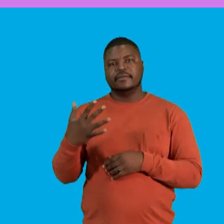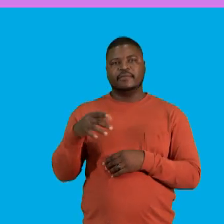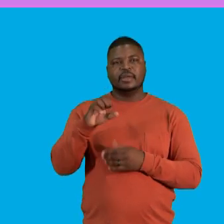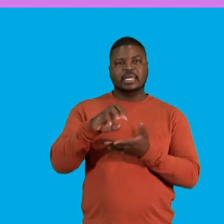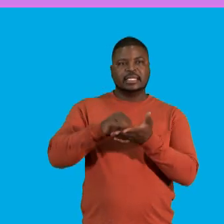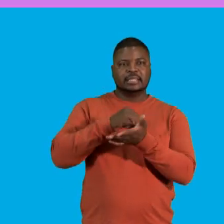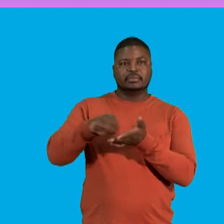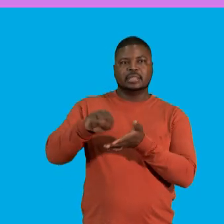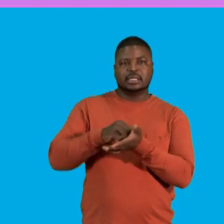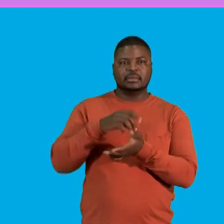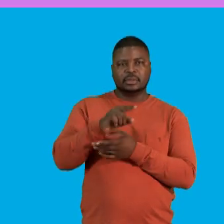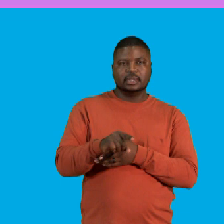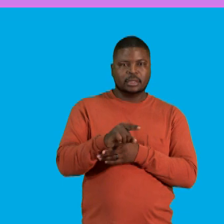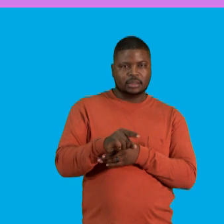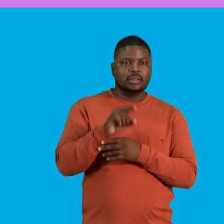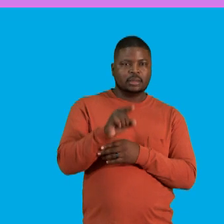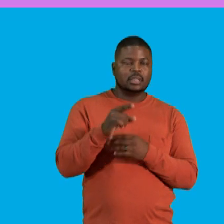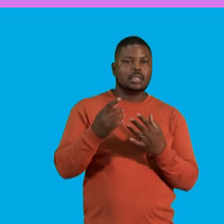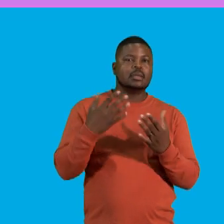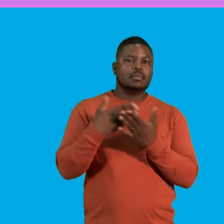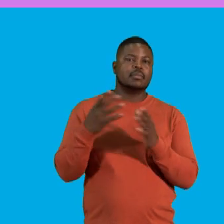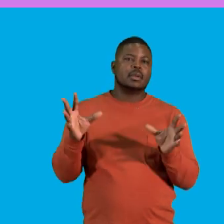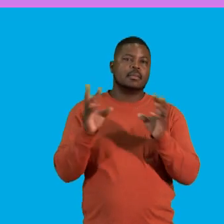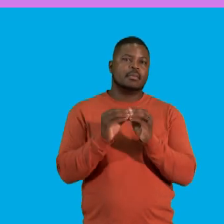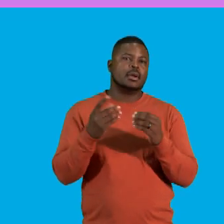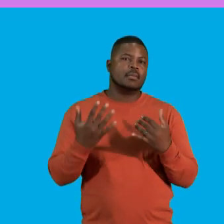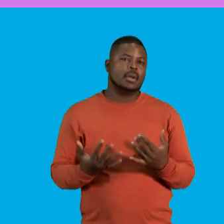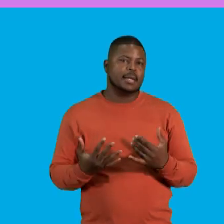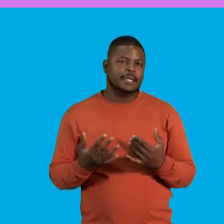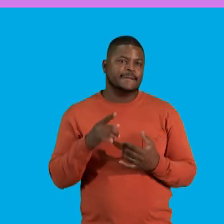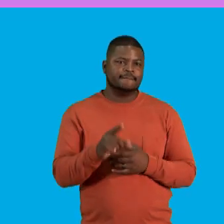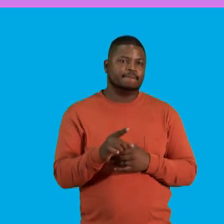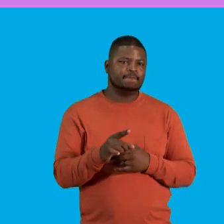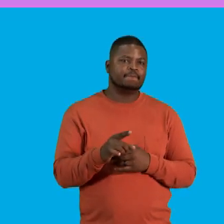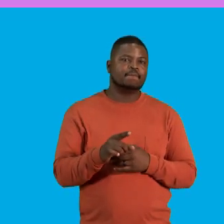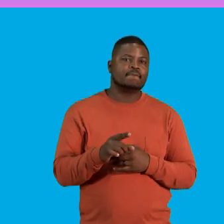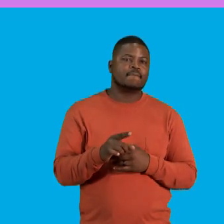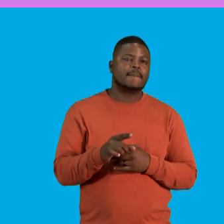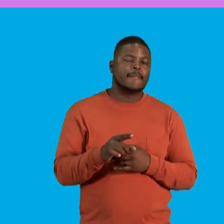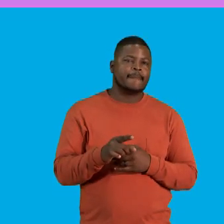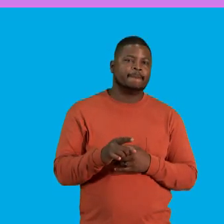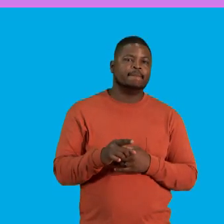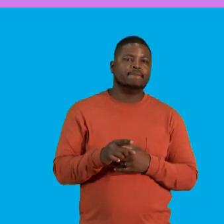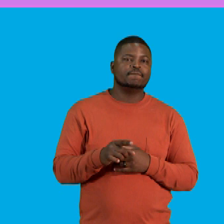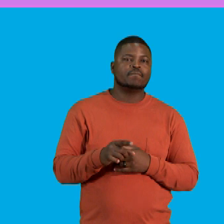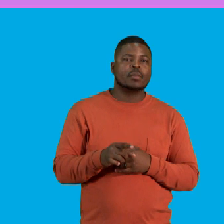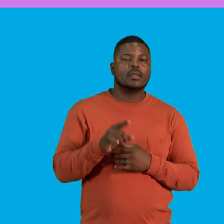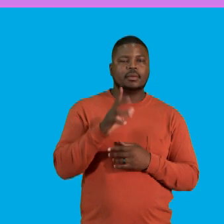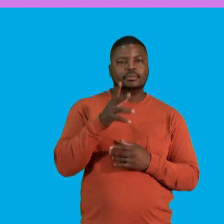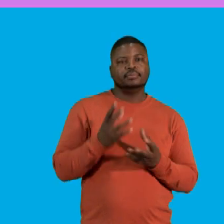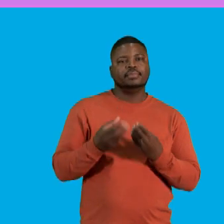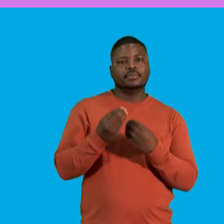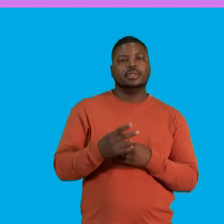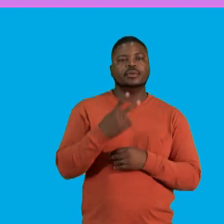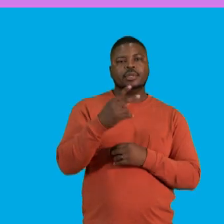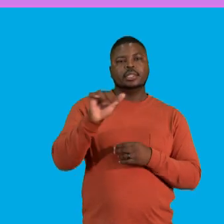what is in the brackets first. So we say 25 cents, can we punch it? Multiplied by 105, it gives